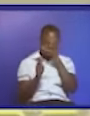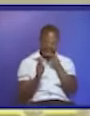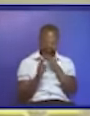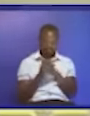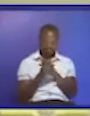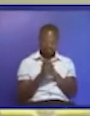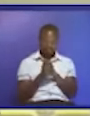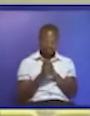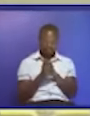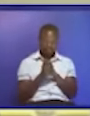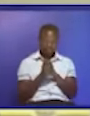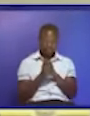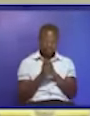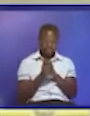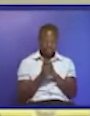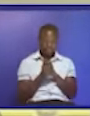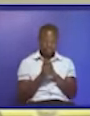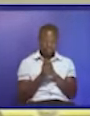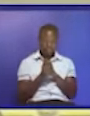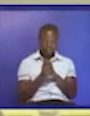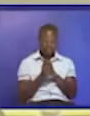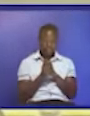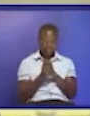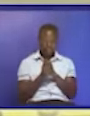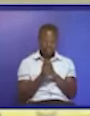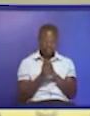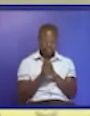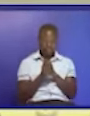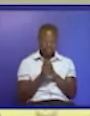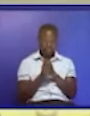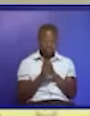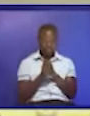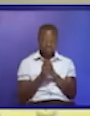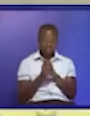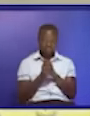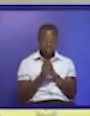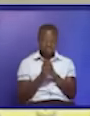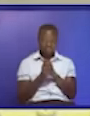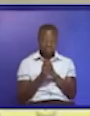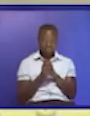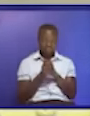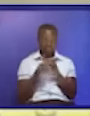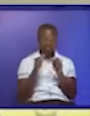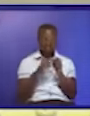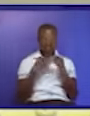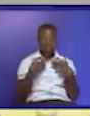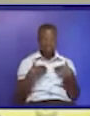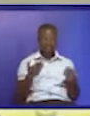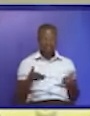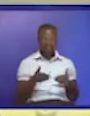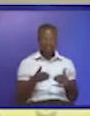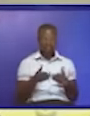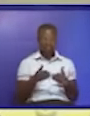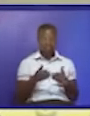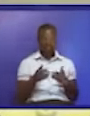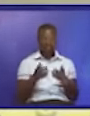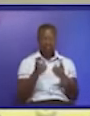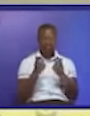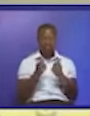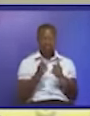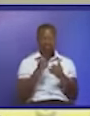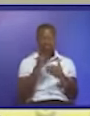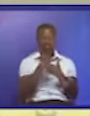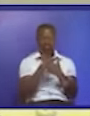At His permission, I will want everybody here to come with a list